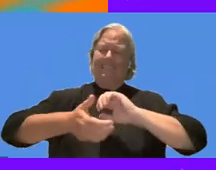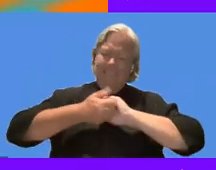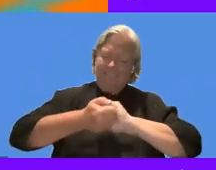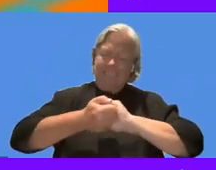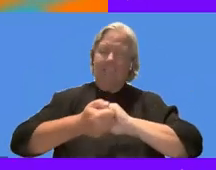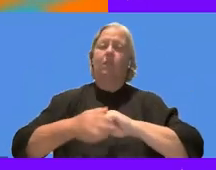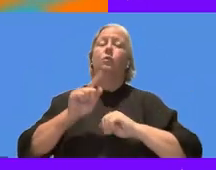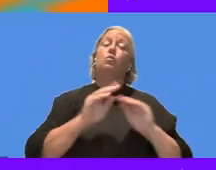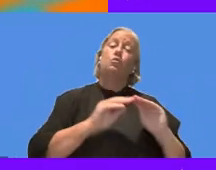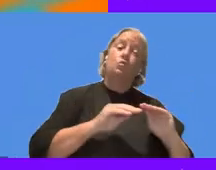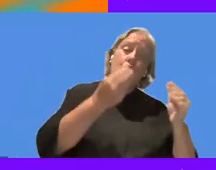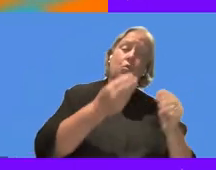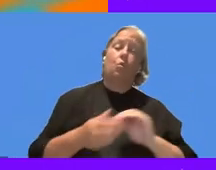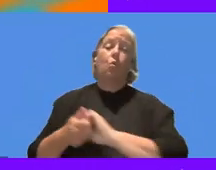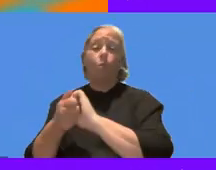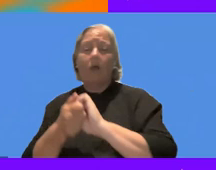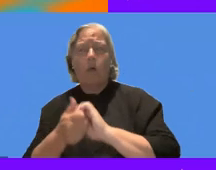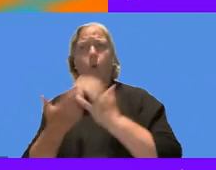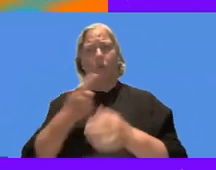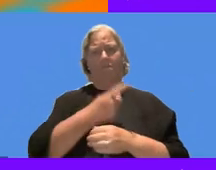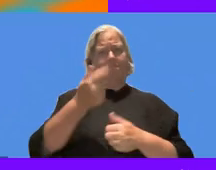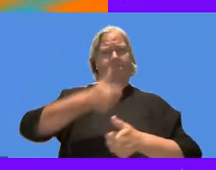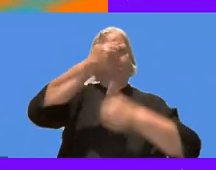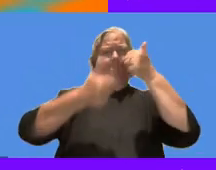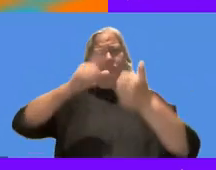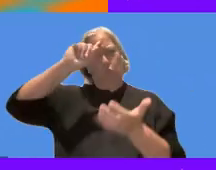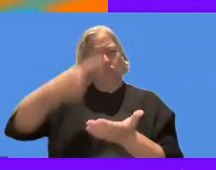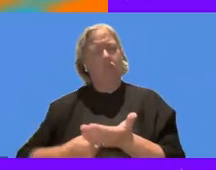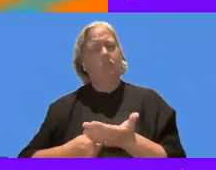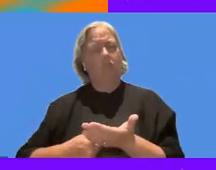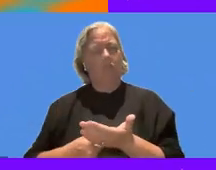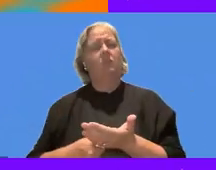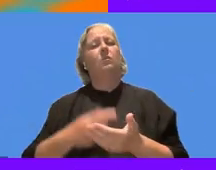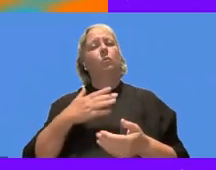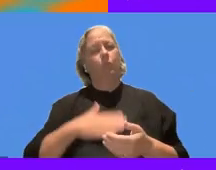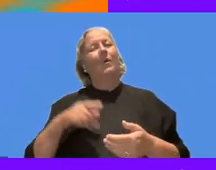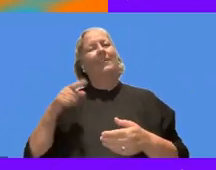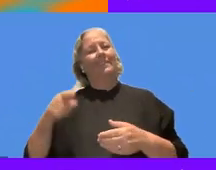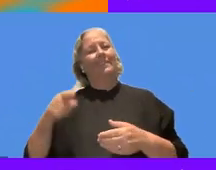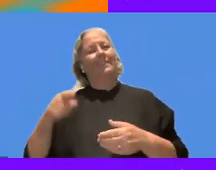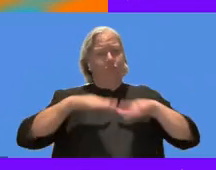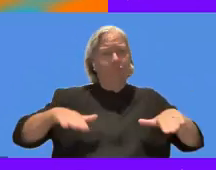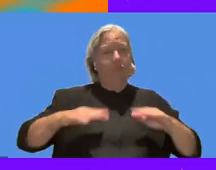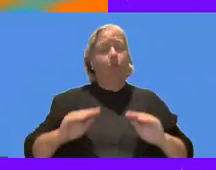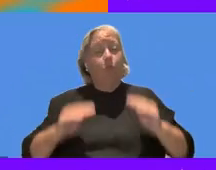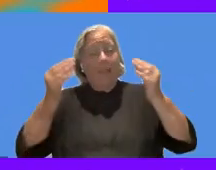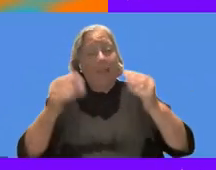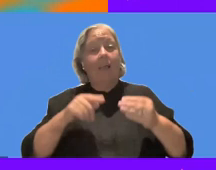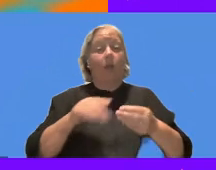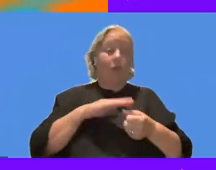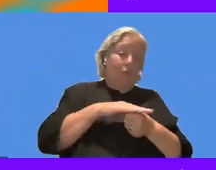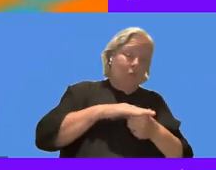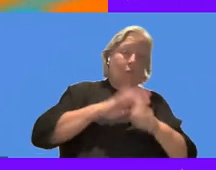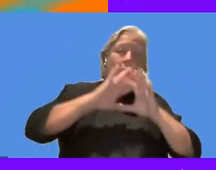and decision makers to address the challenges facing adolescents and young people at global, regional, and national levels. Advocate